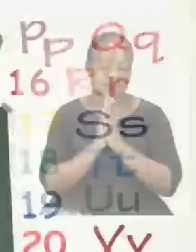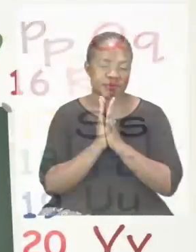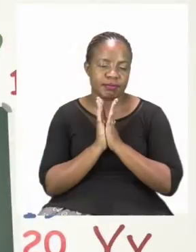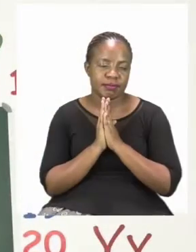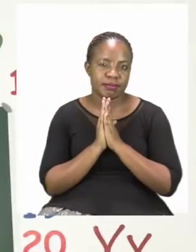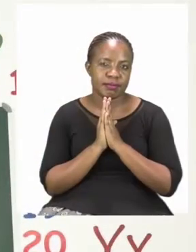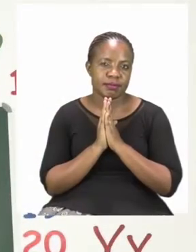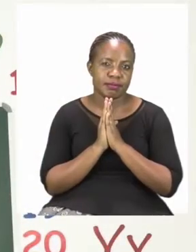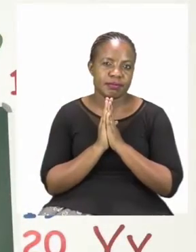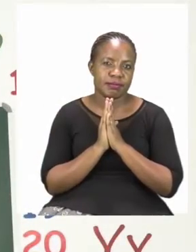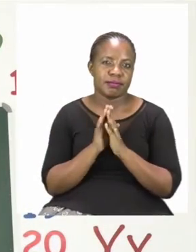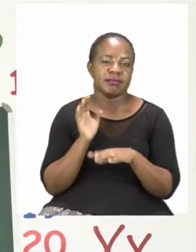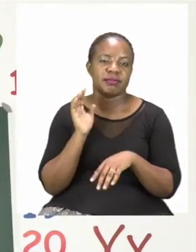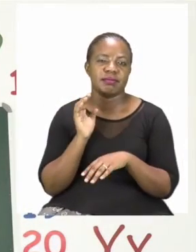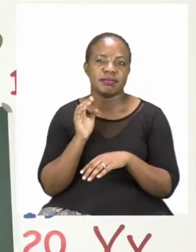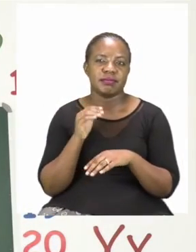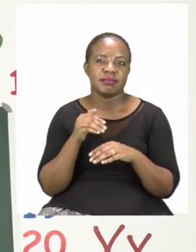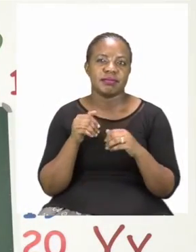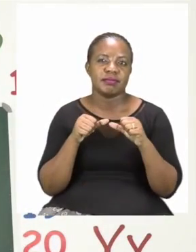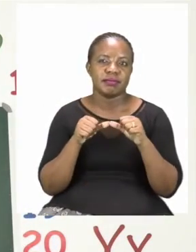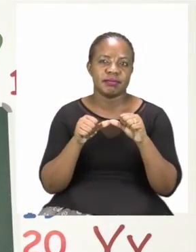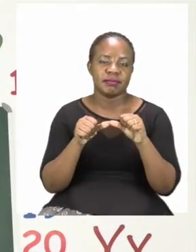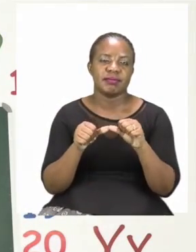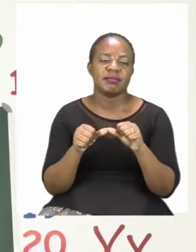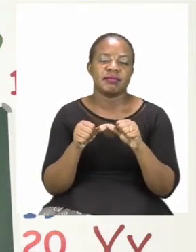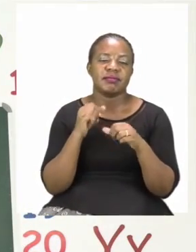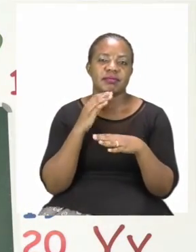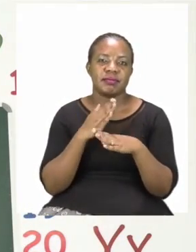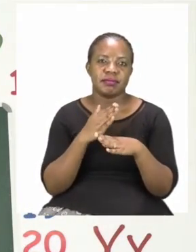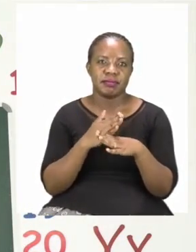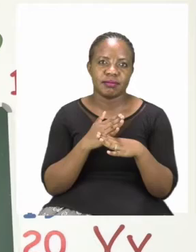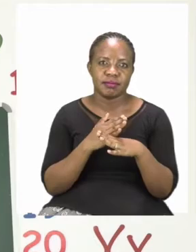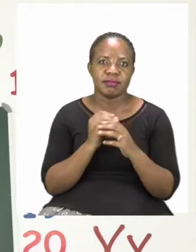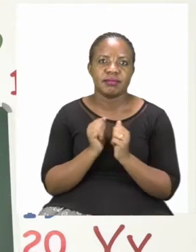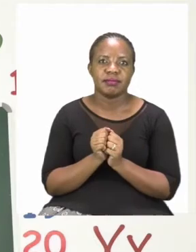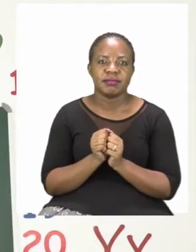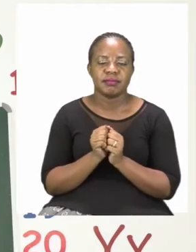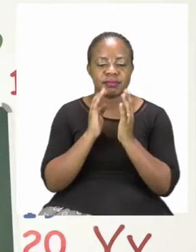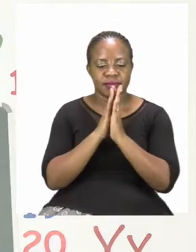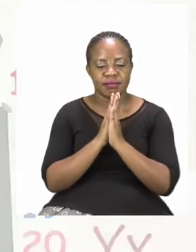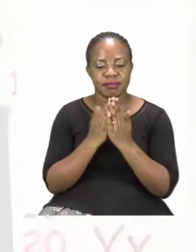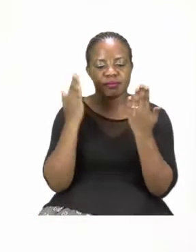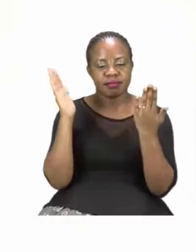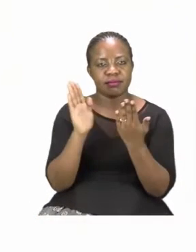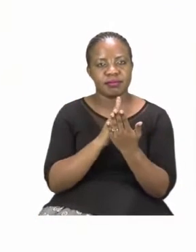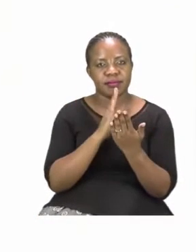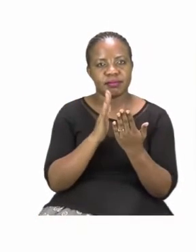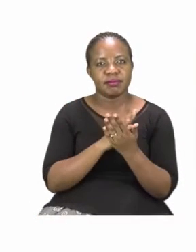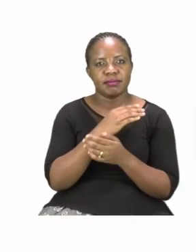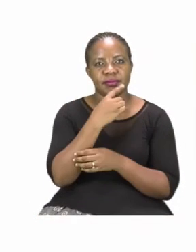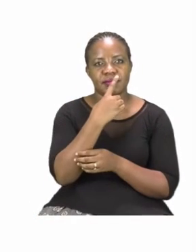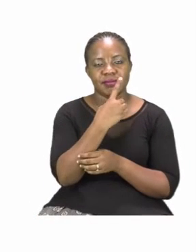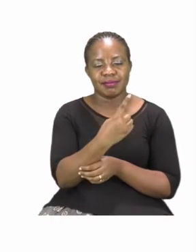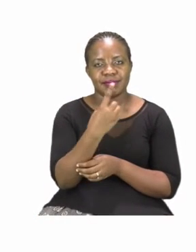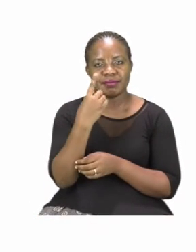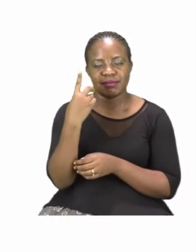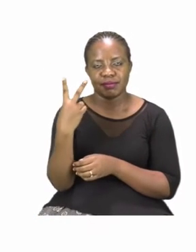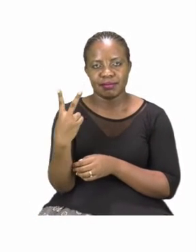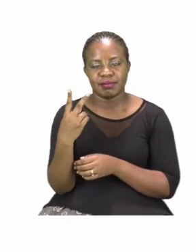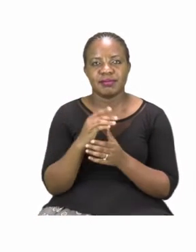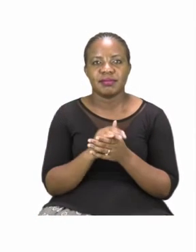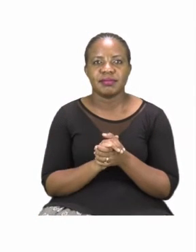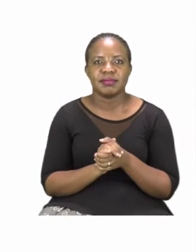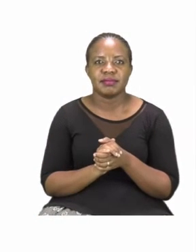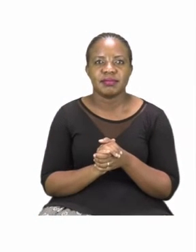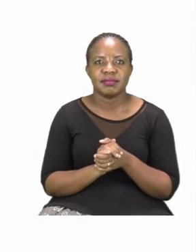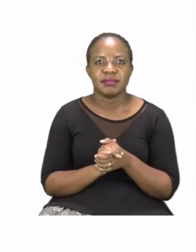For our next exercise, boys and girls, let us turn to page 12. On page 12, we are